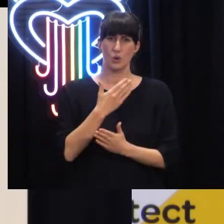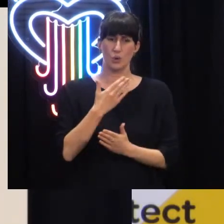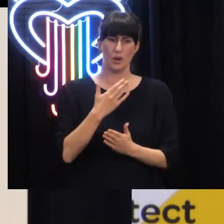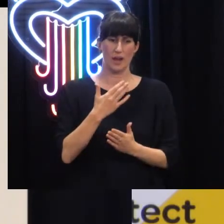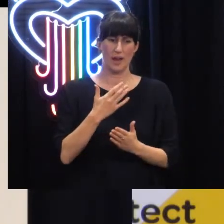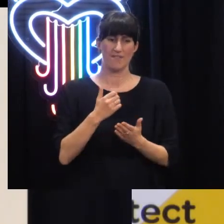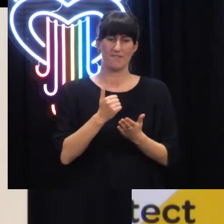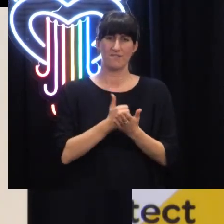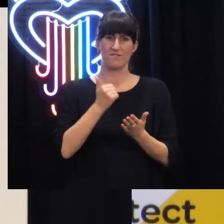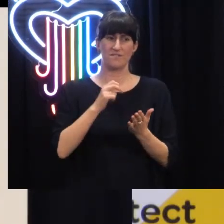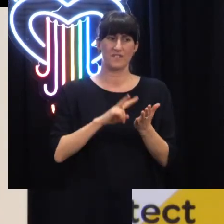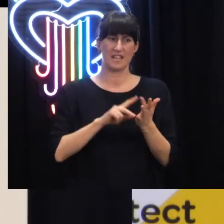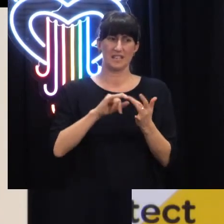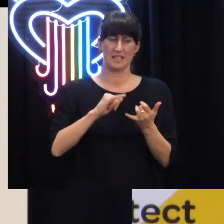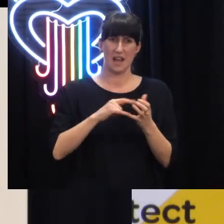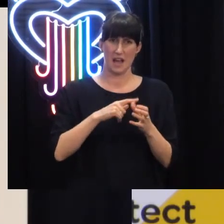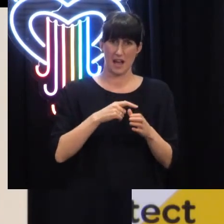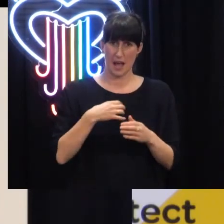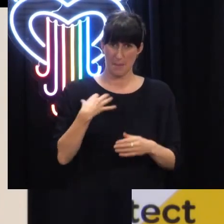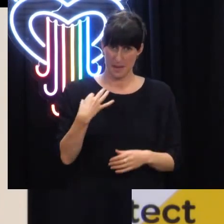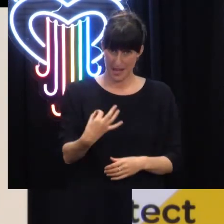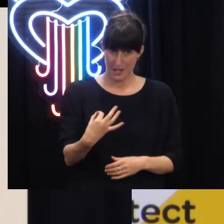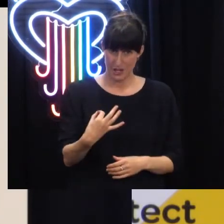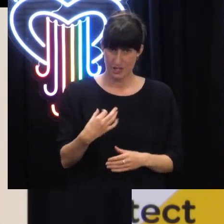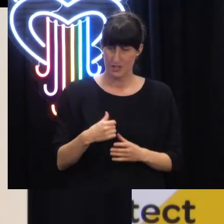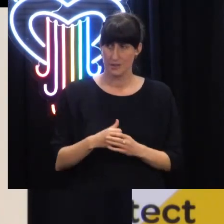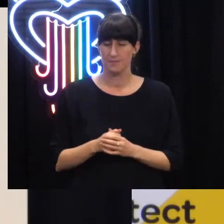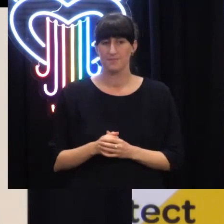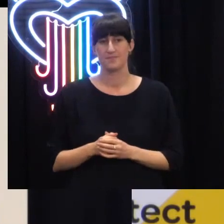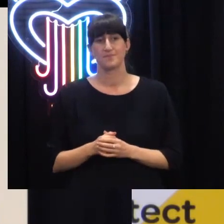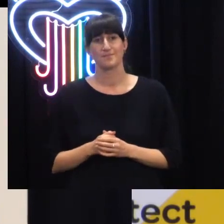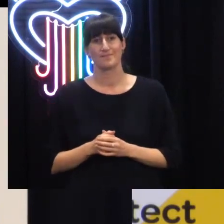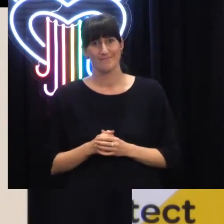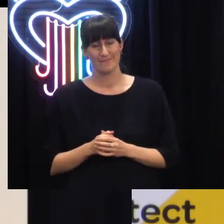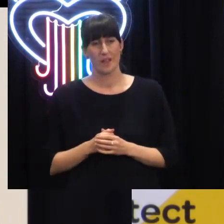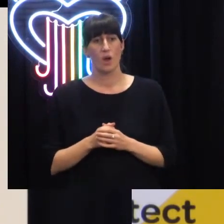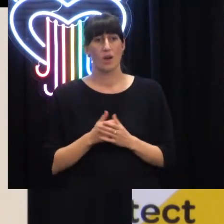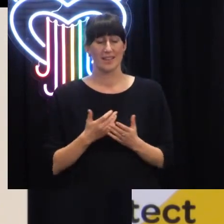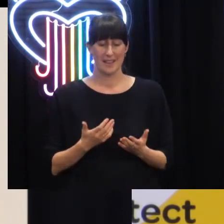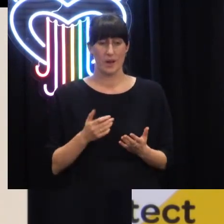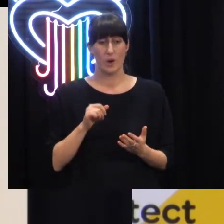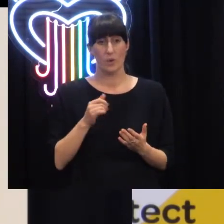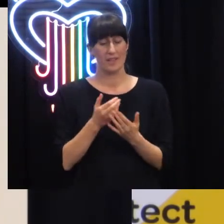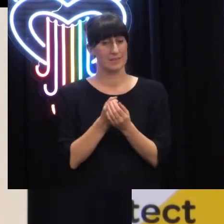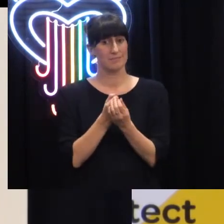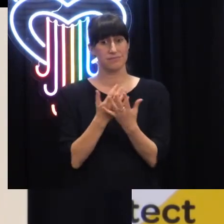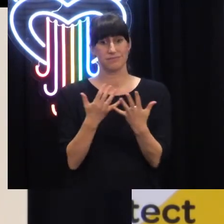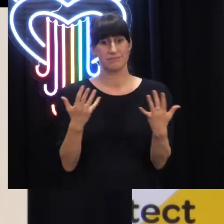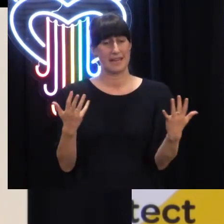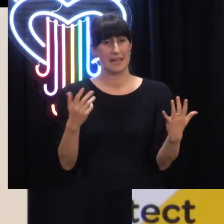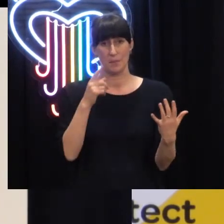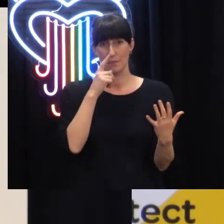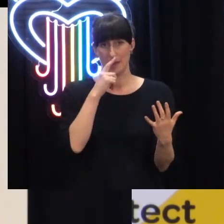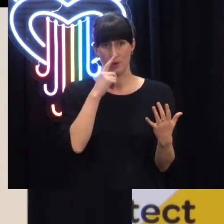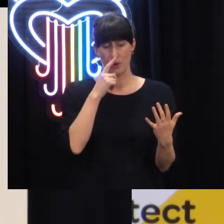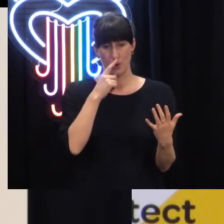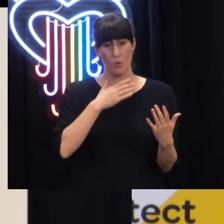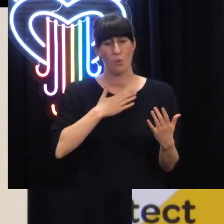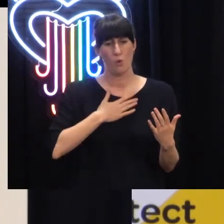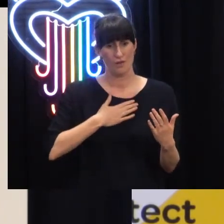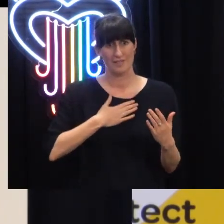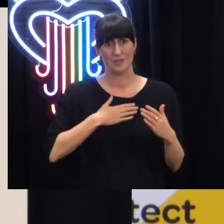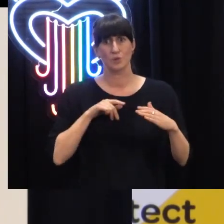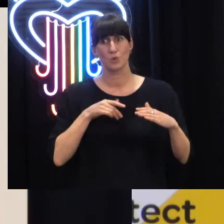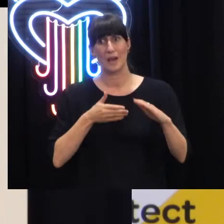come here? So there are a large number of people who, for a range of reasons, will want to leave Afghanistan, and there are a large number